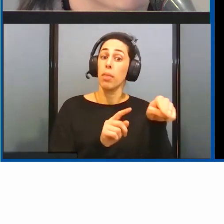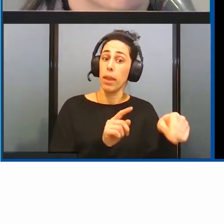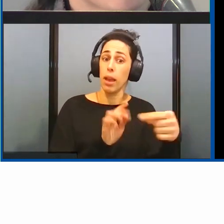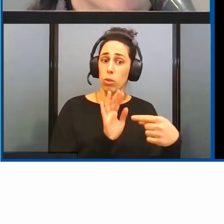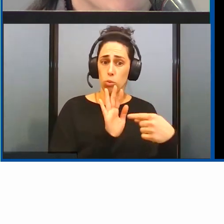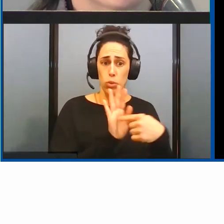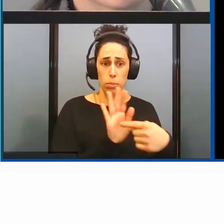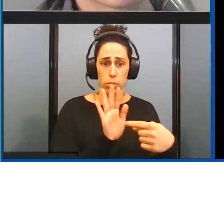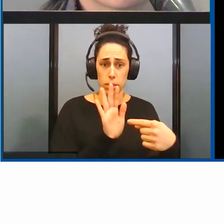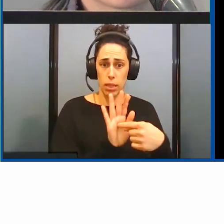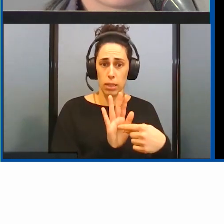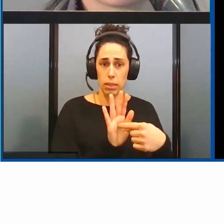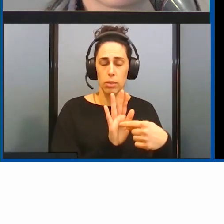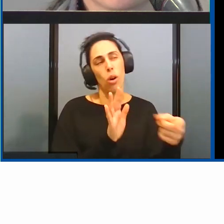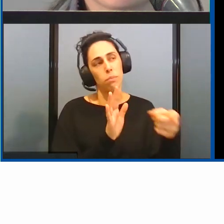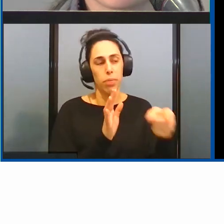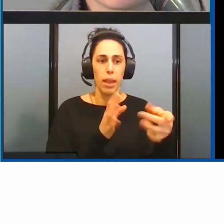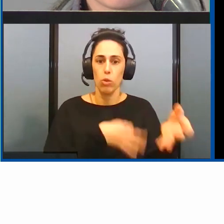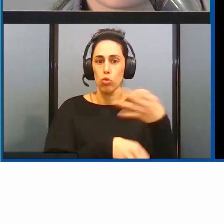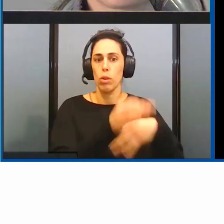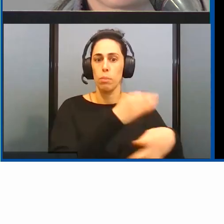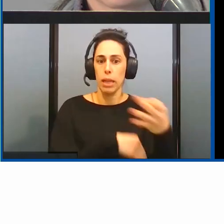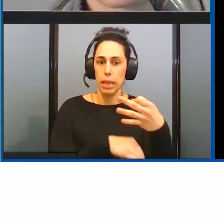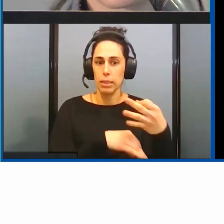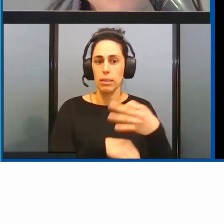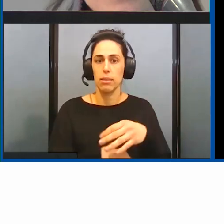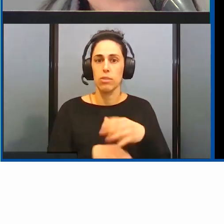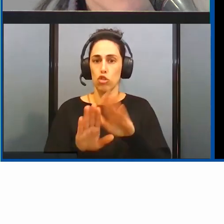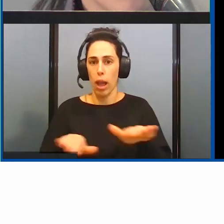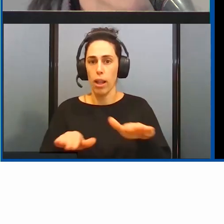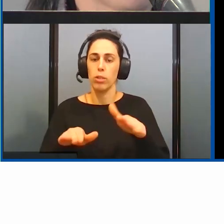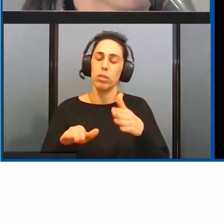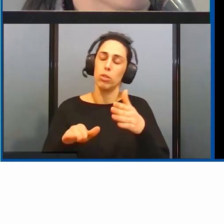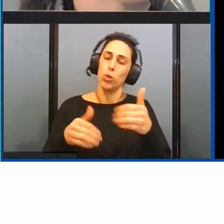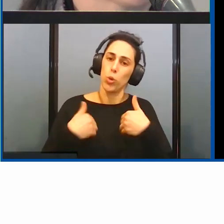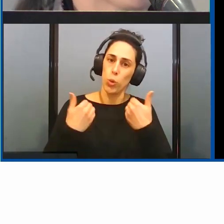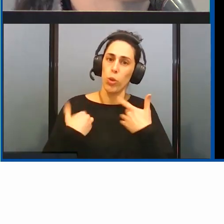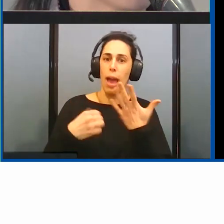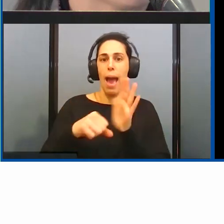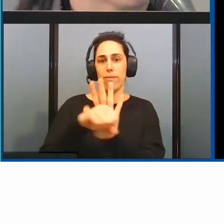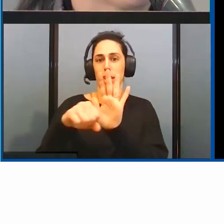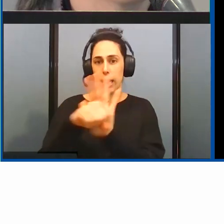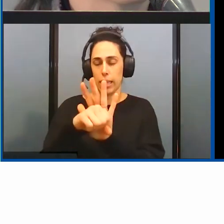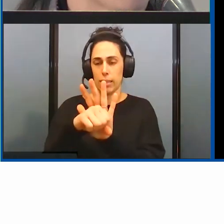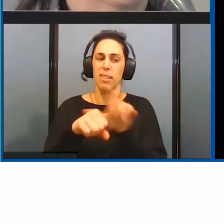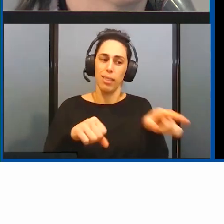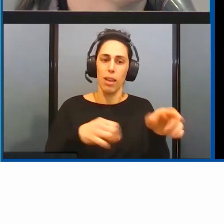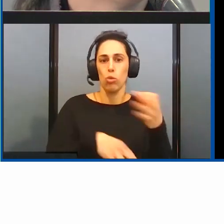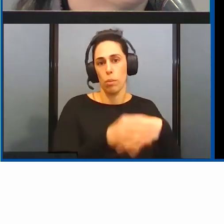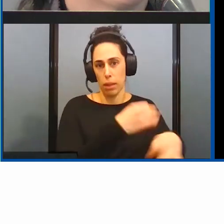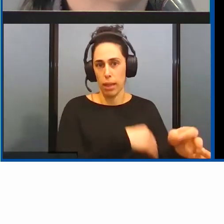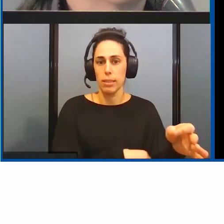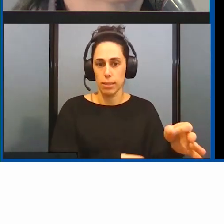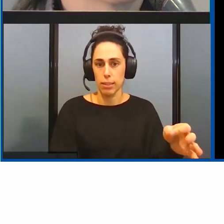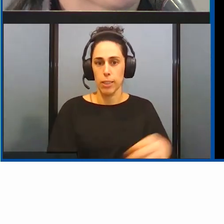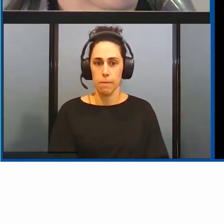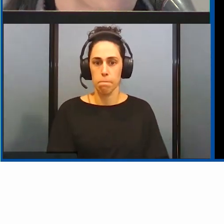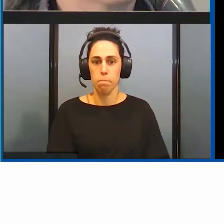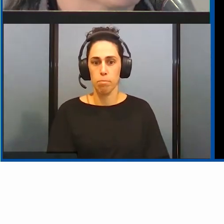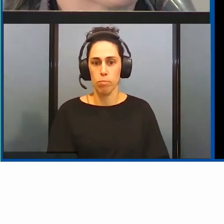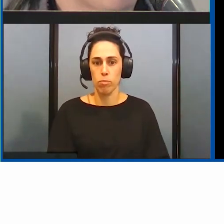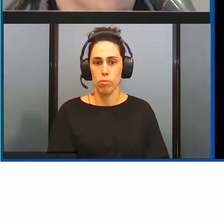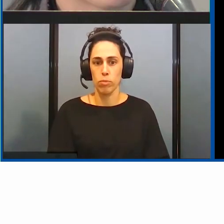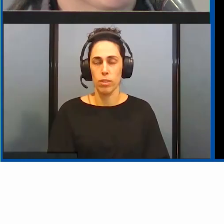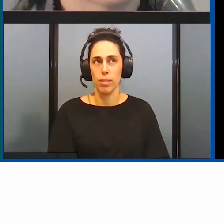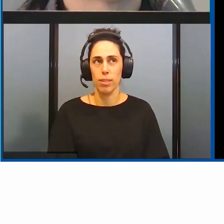in Canada has a child and youth advocate office. It's an office. It's not one person. We call the